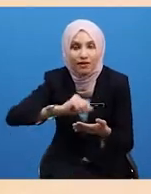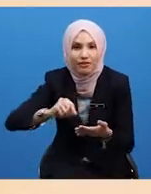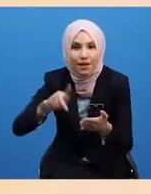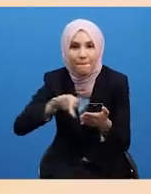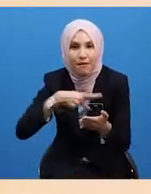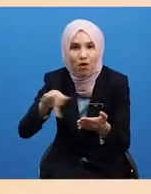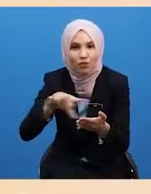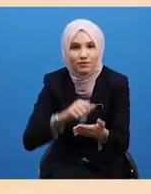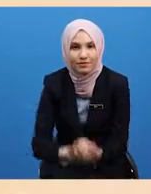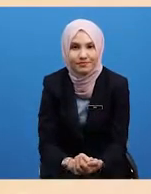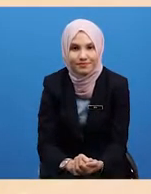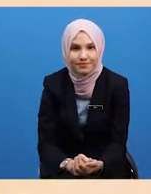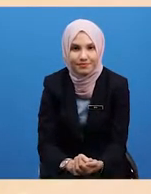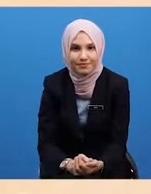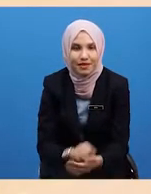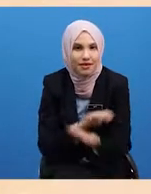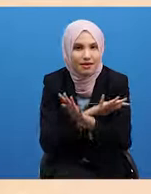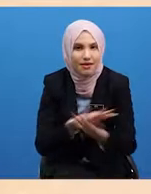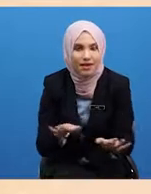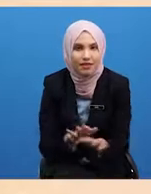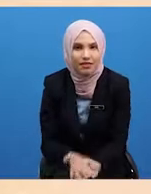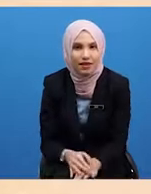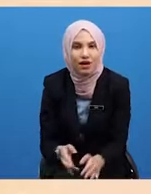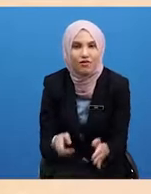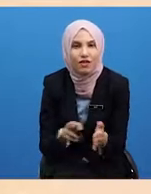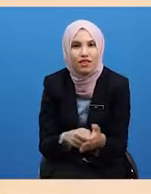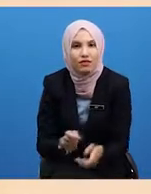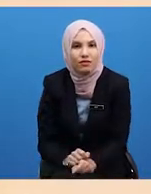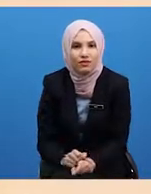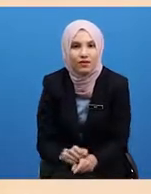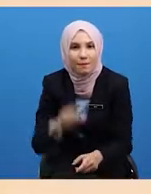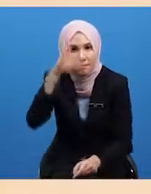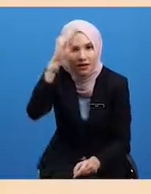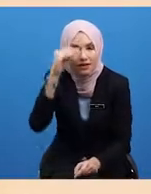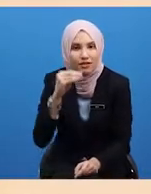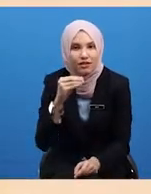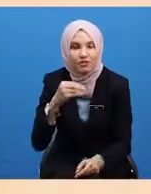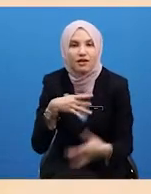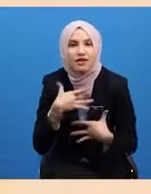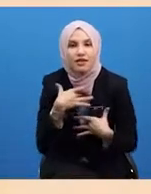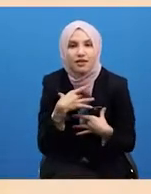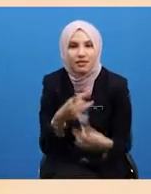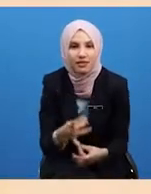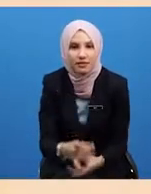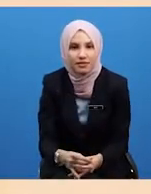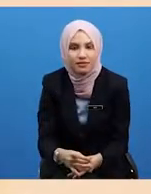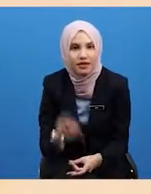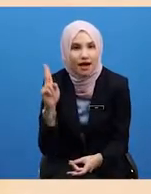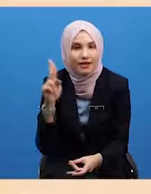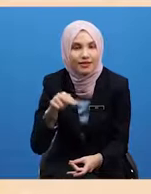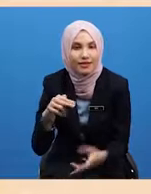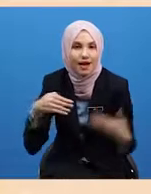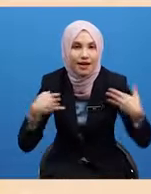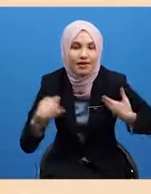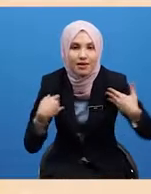poems. He cannot relate well with his brother, who is interested in hunting animals